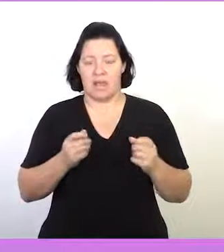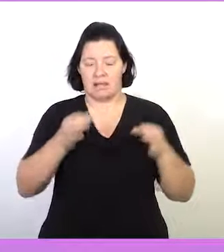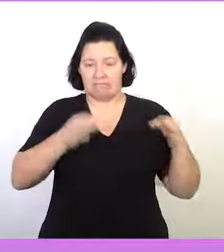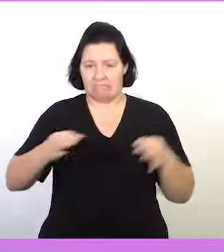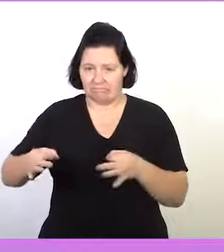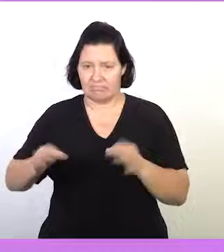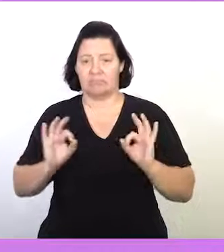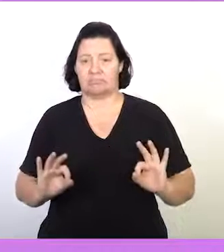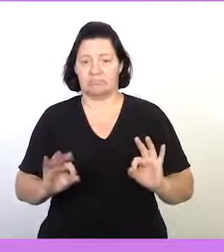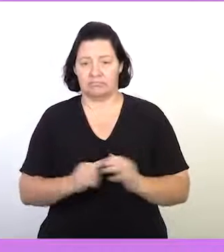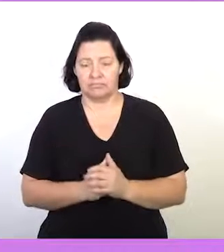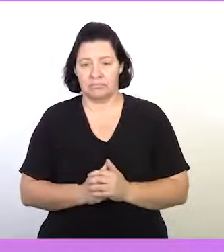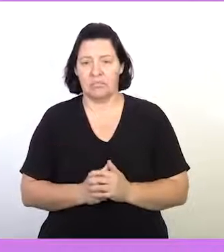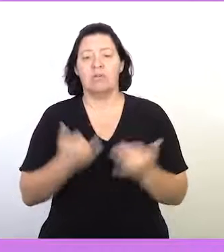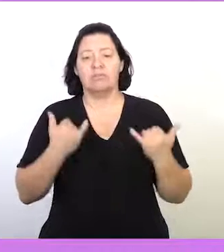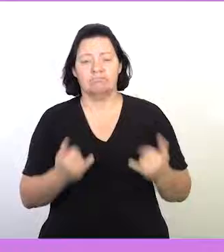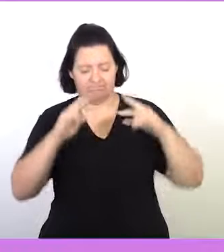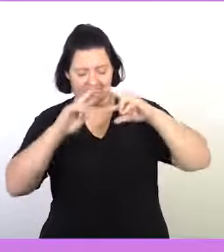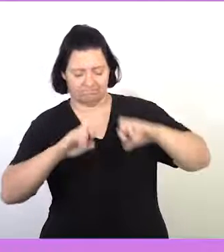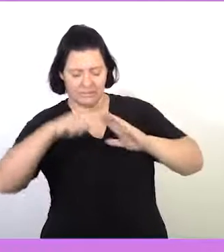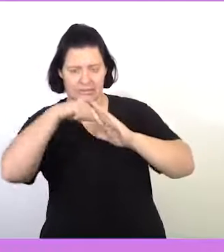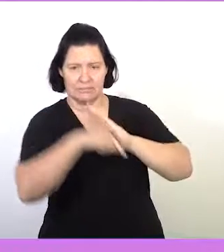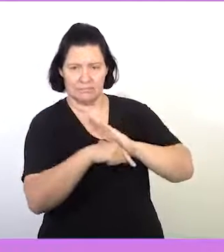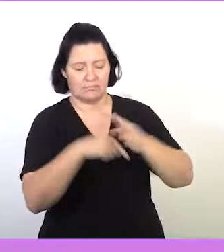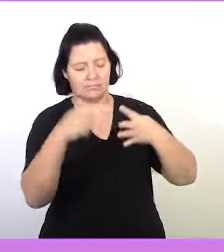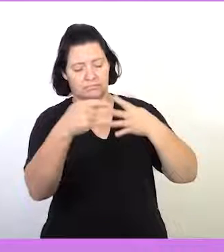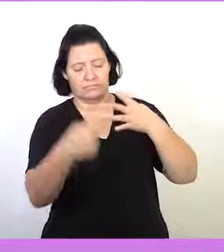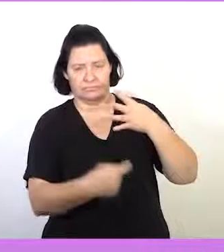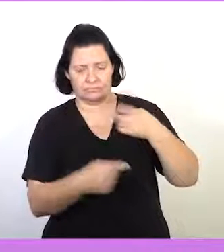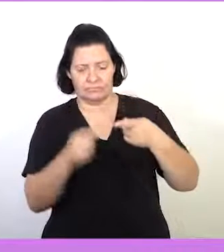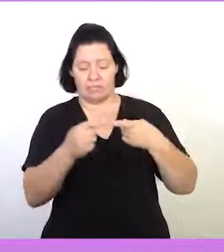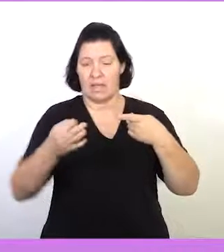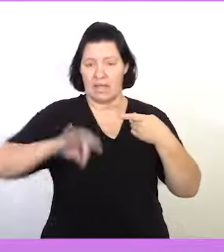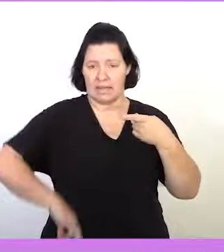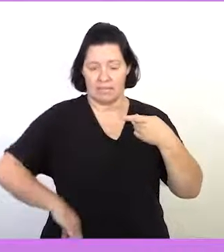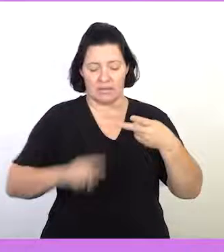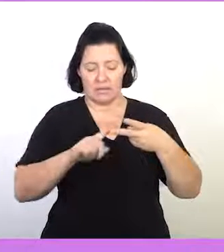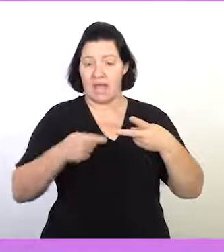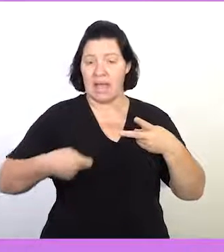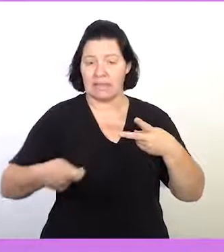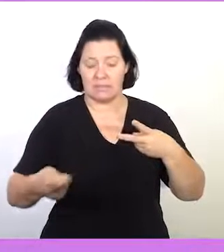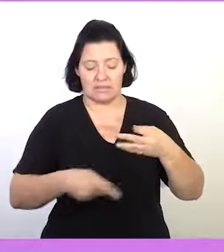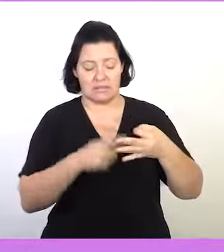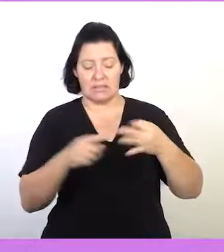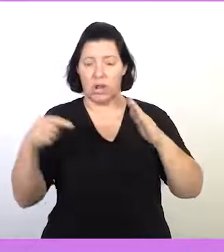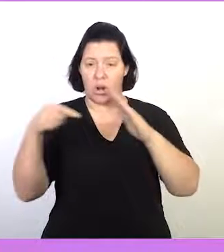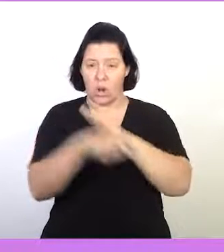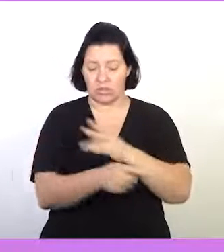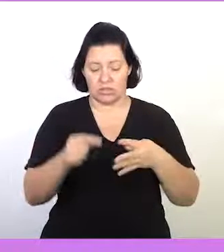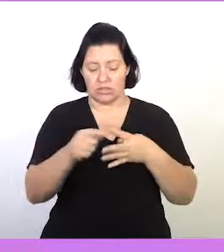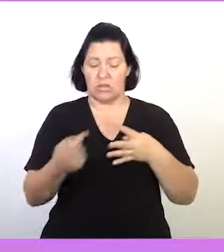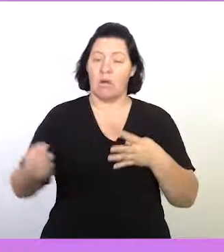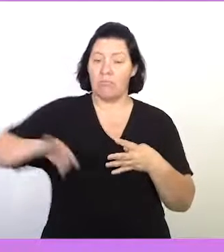Therefore, in this lesson, we will explore in greater detail the following: income, expenditure, loss,